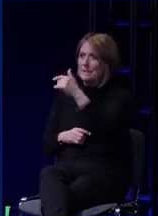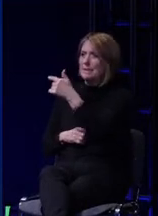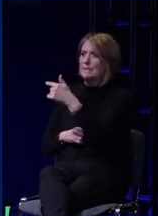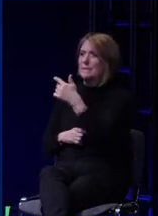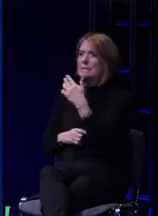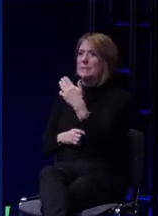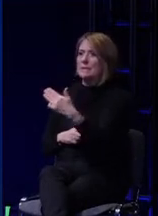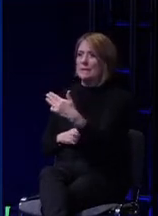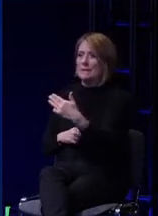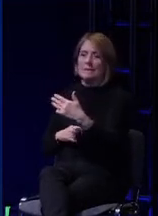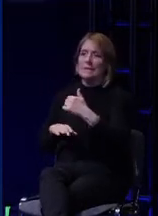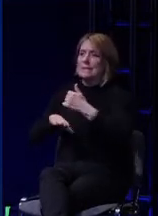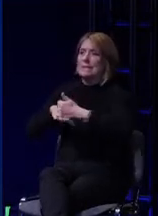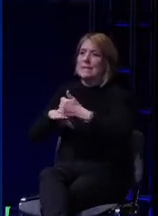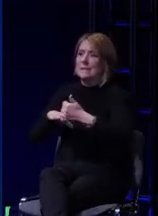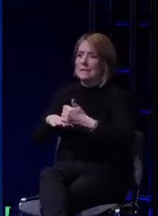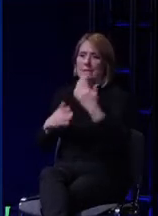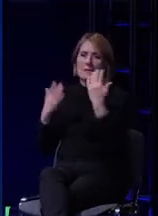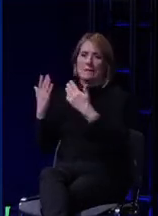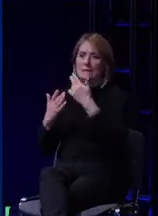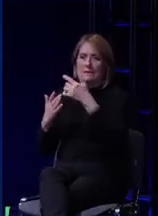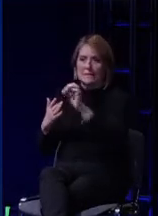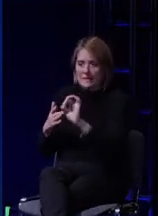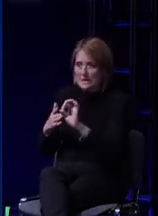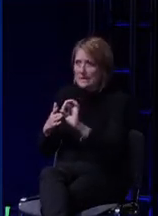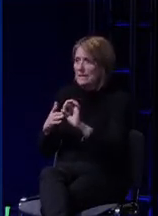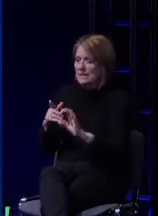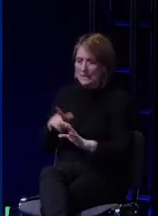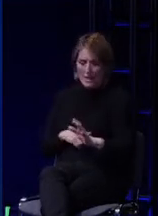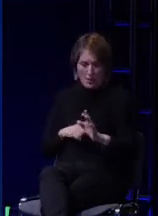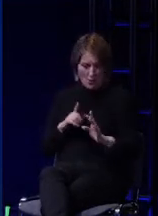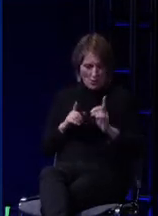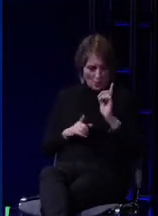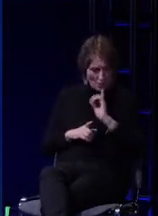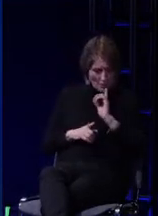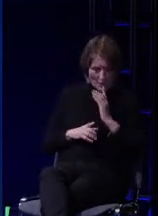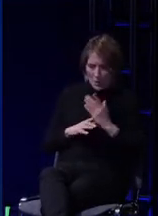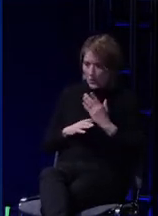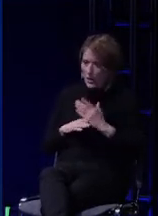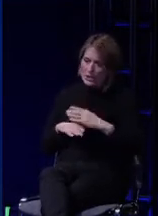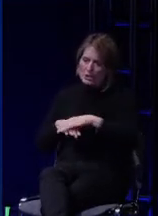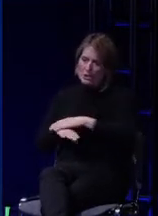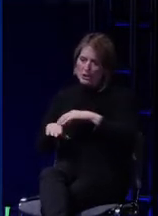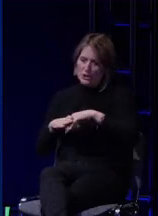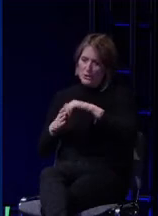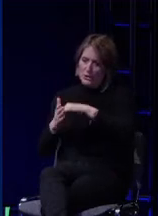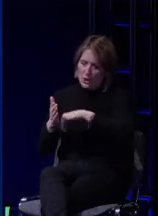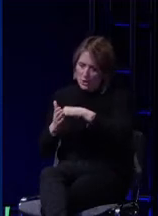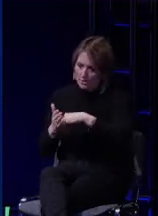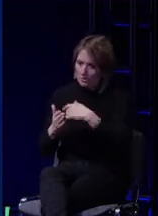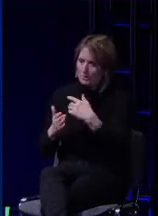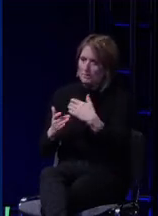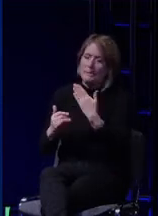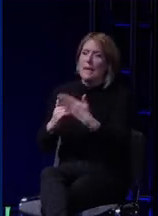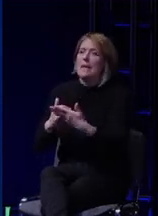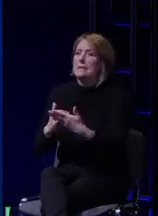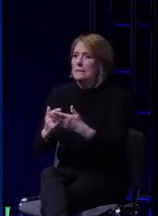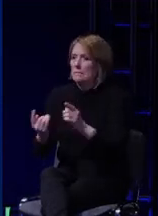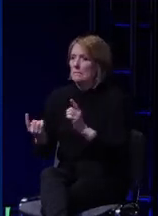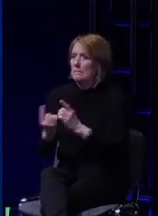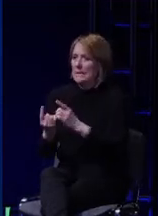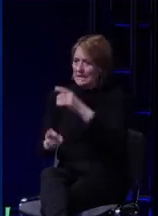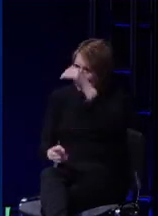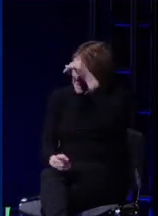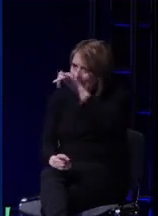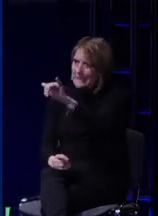in the 70s, and it was this young woman working in a shoe store who meets up with a